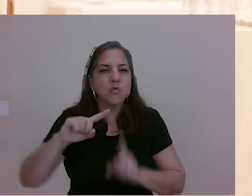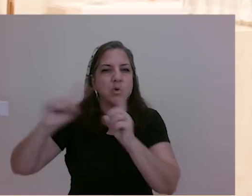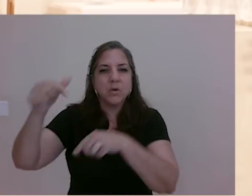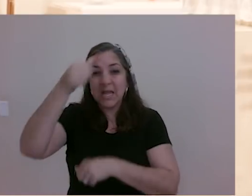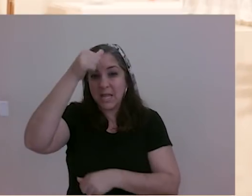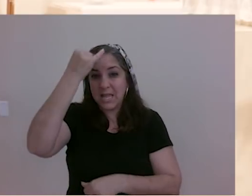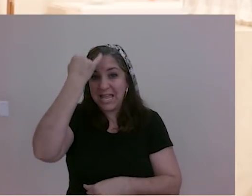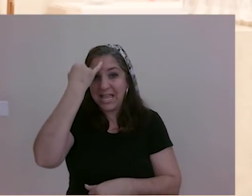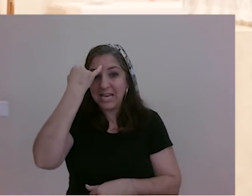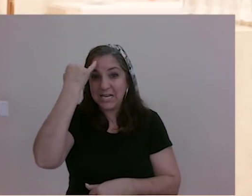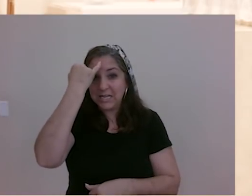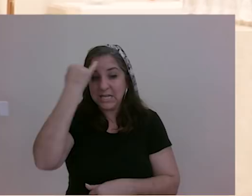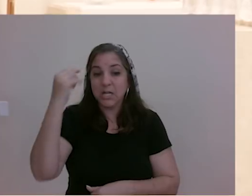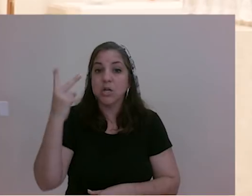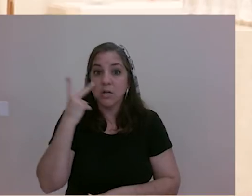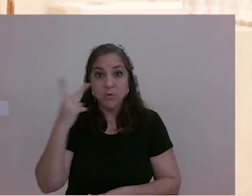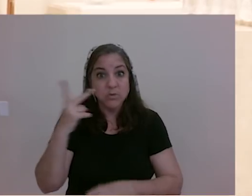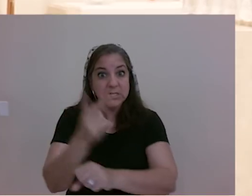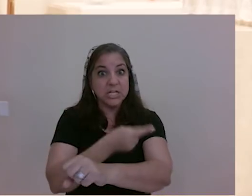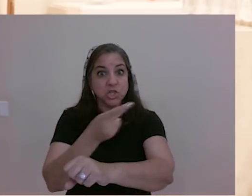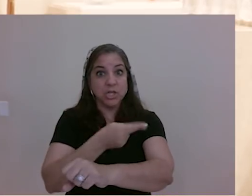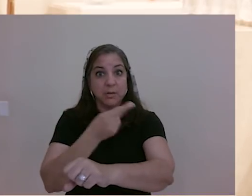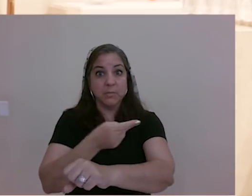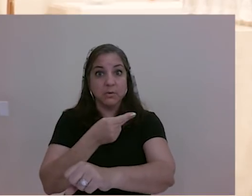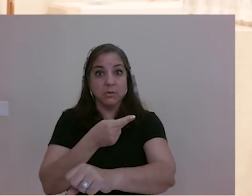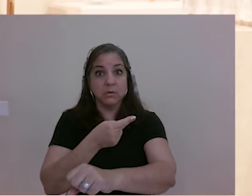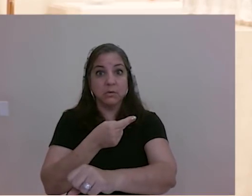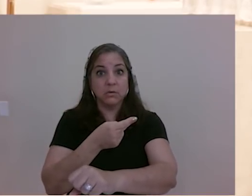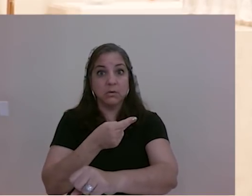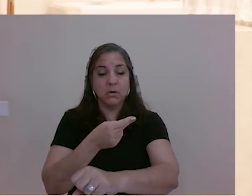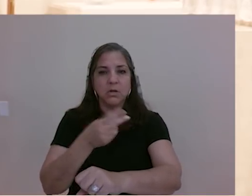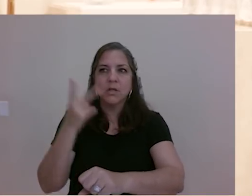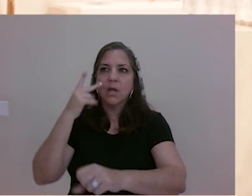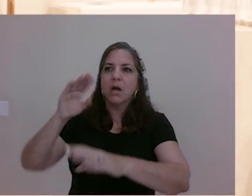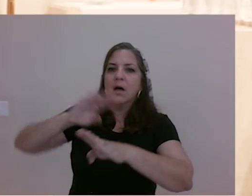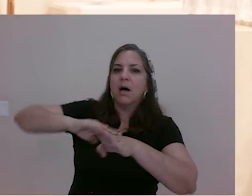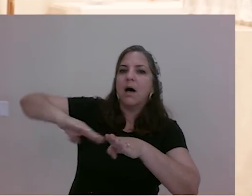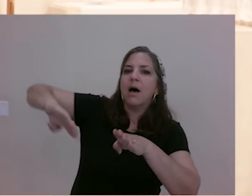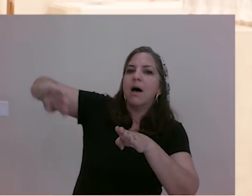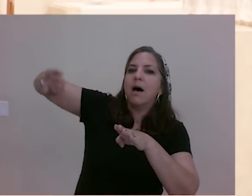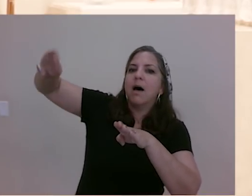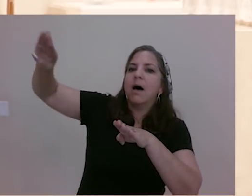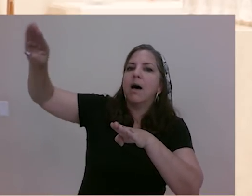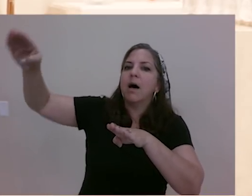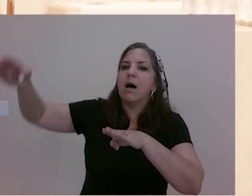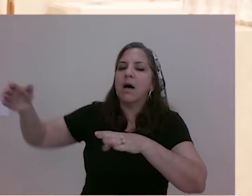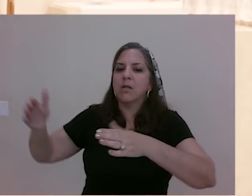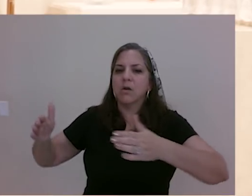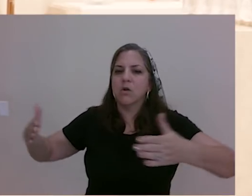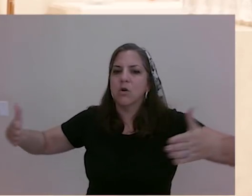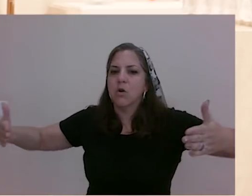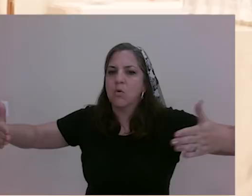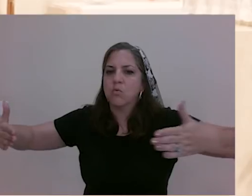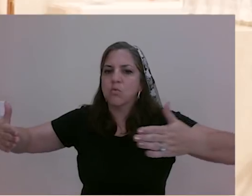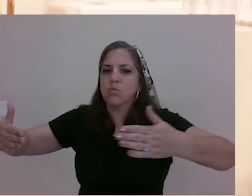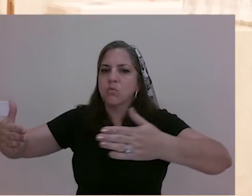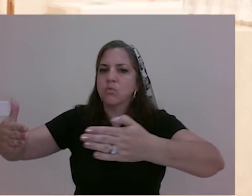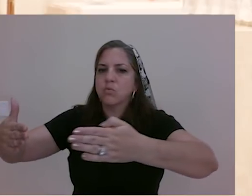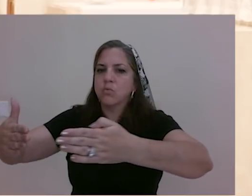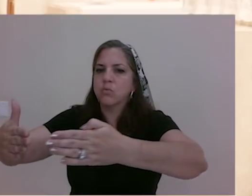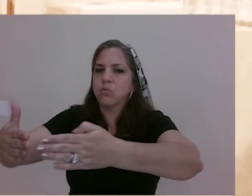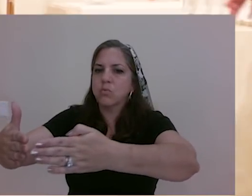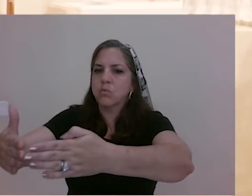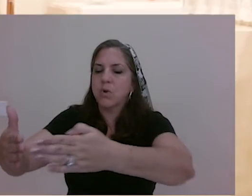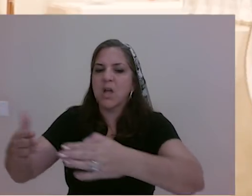see shepherds and sheep, you'll notice that in the hillsides they have these corrals. The shepherd builds out